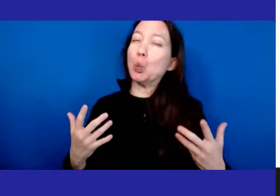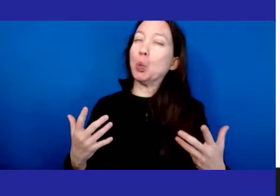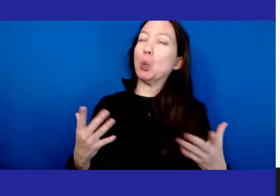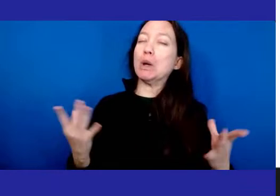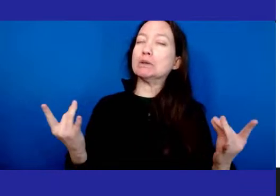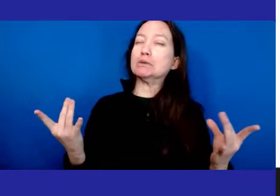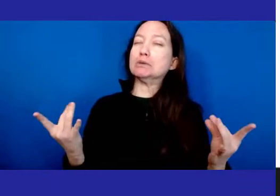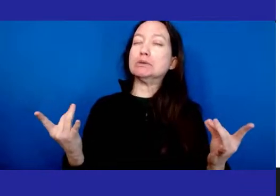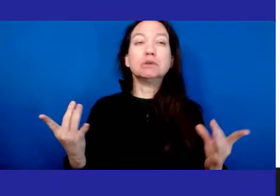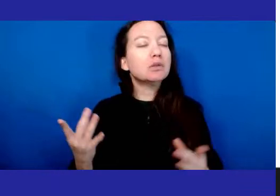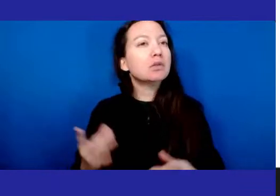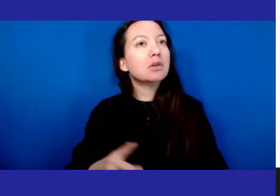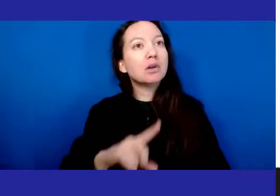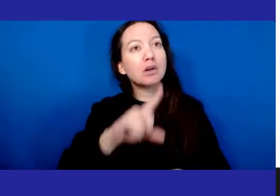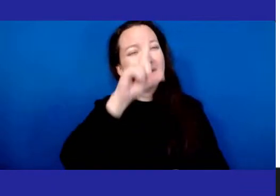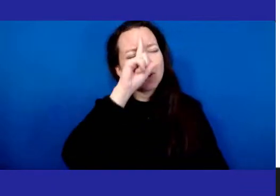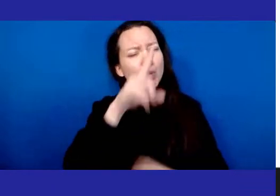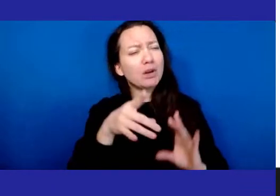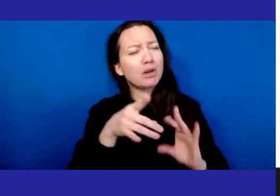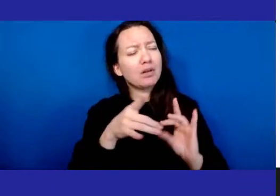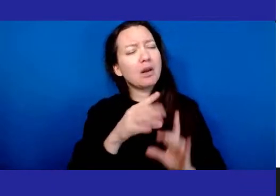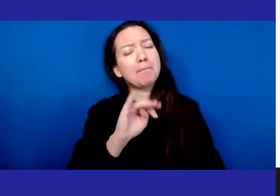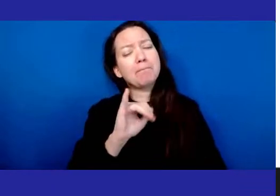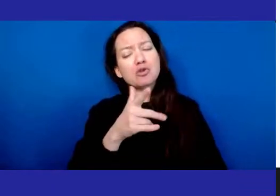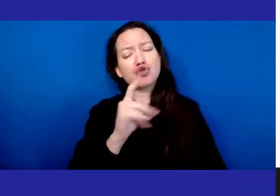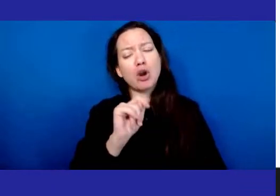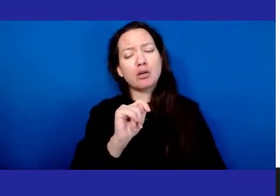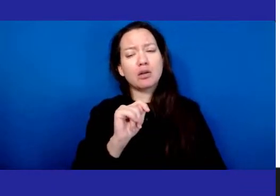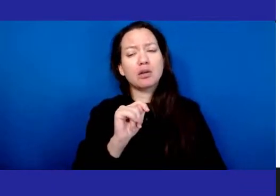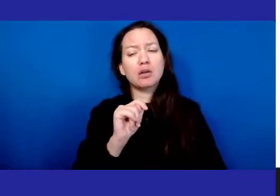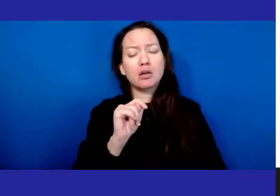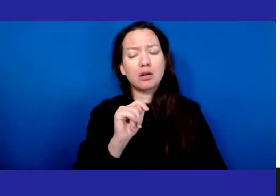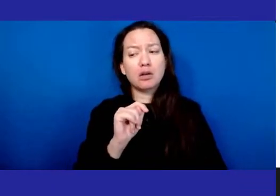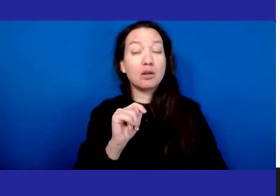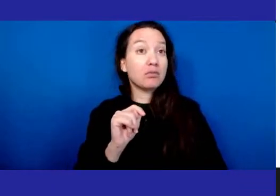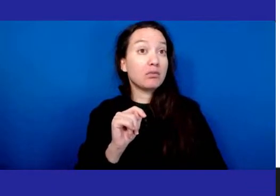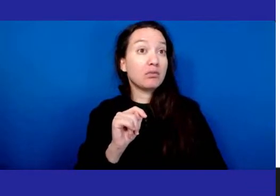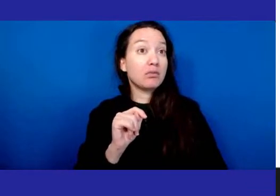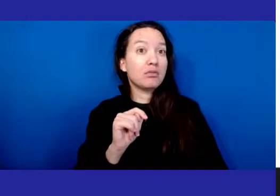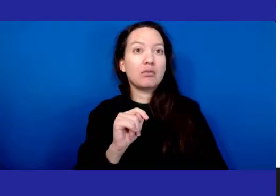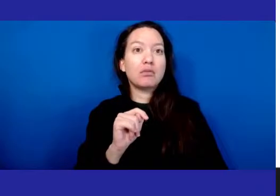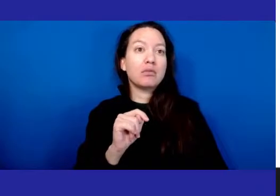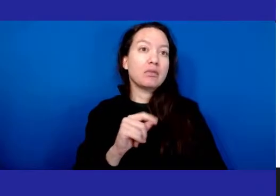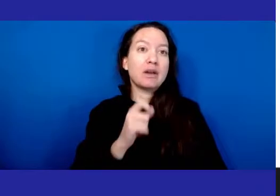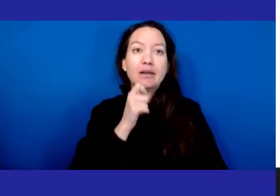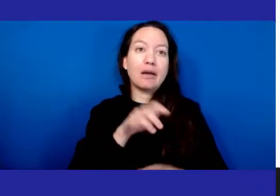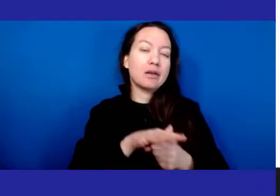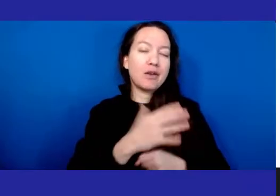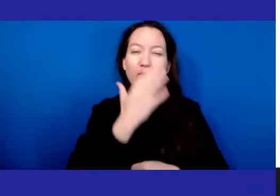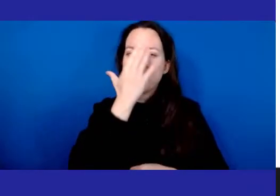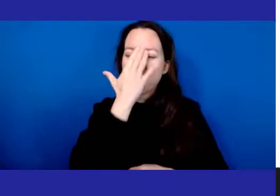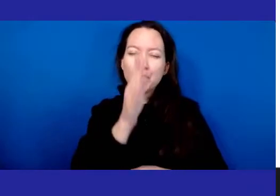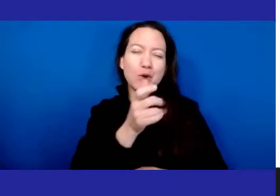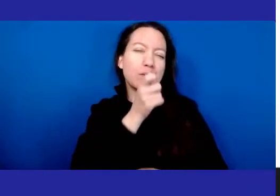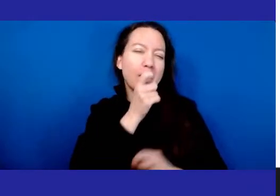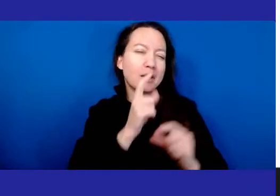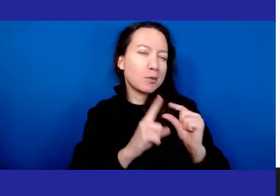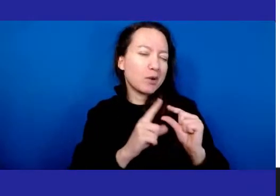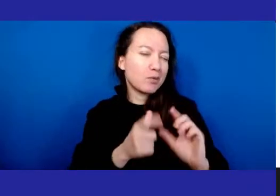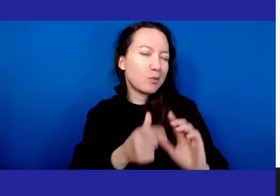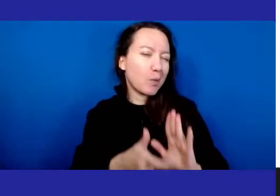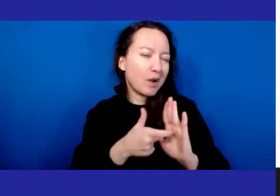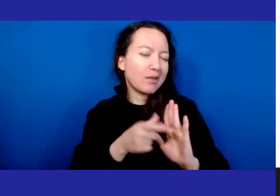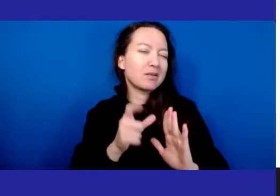mean, I think you even added in my chart now, it isn't enough to know your password. Don't you also